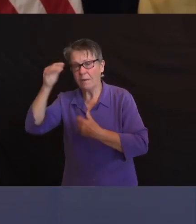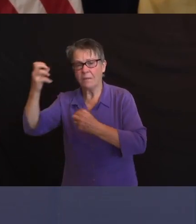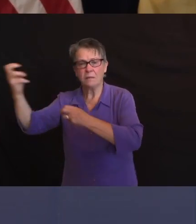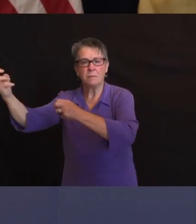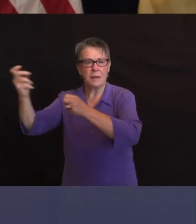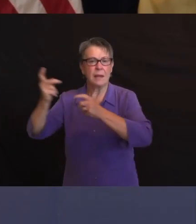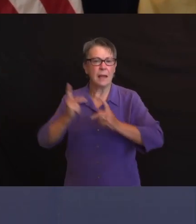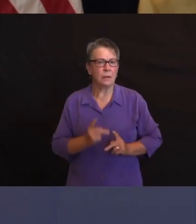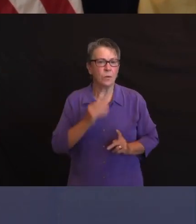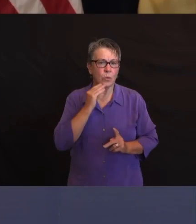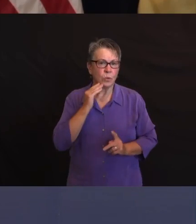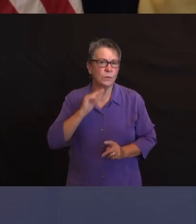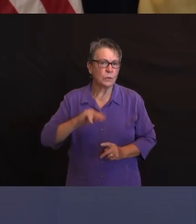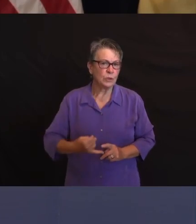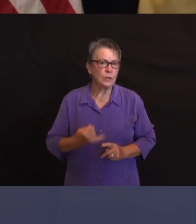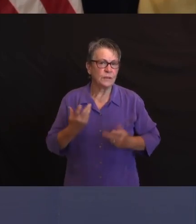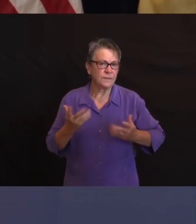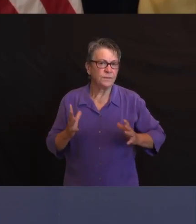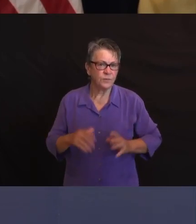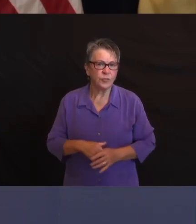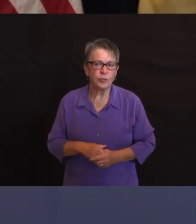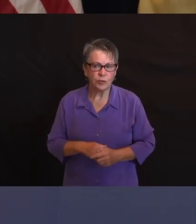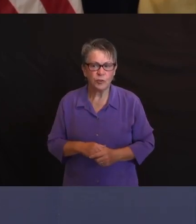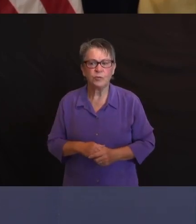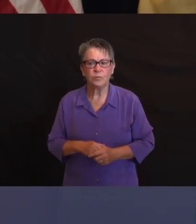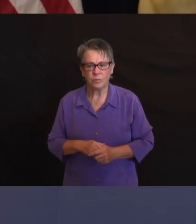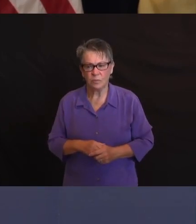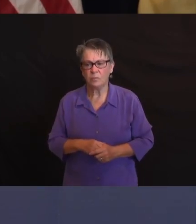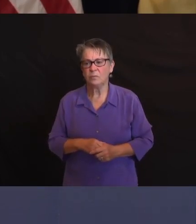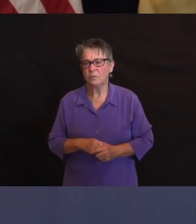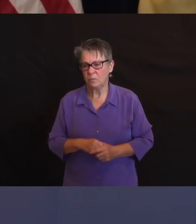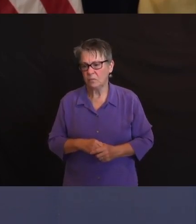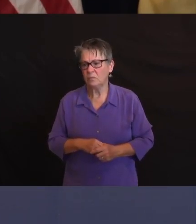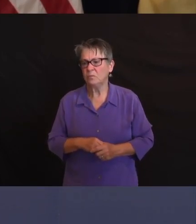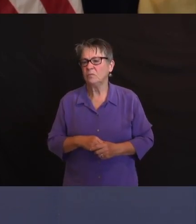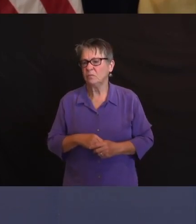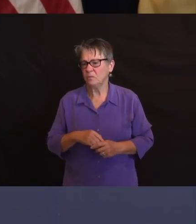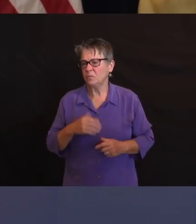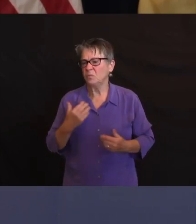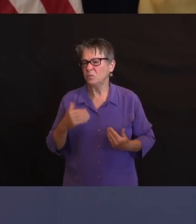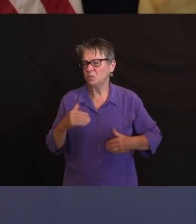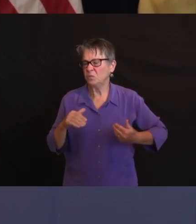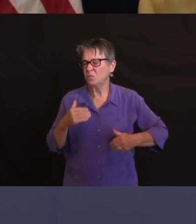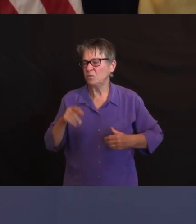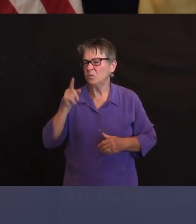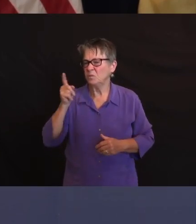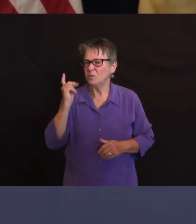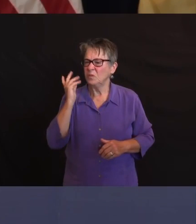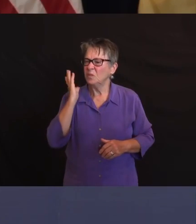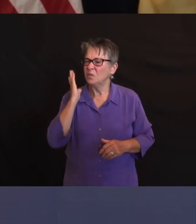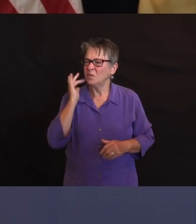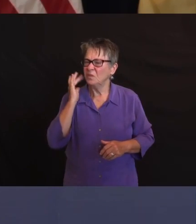fought in a very heavy fire day yesterday. And the task force leader out there has also confirmed that they